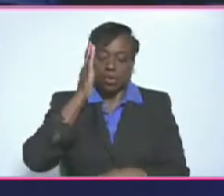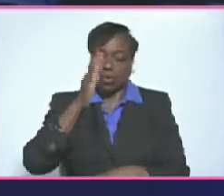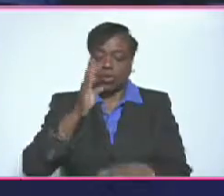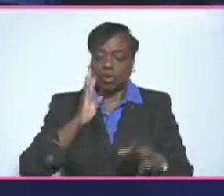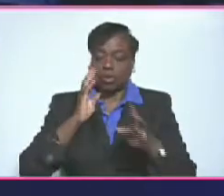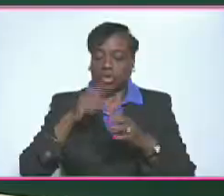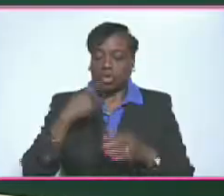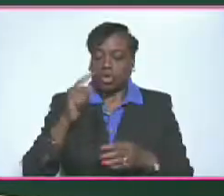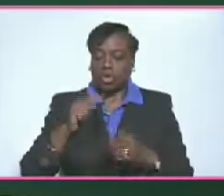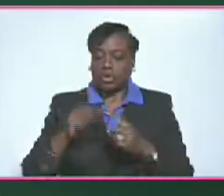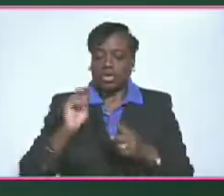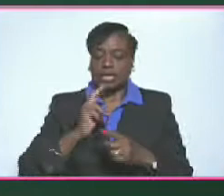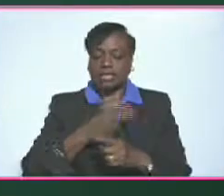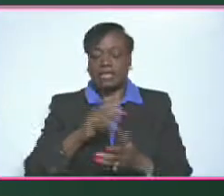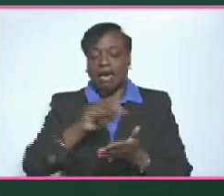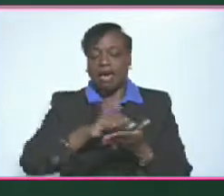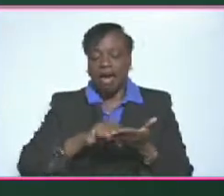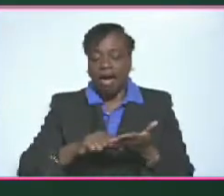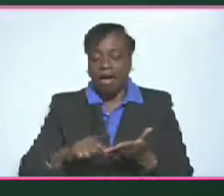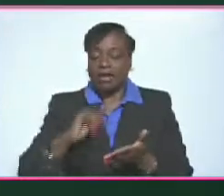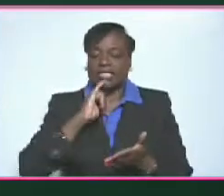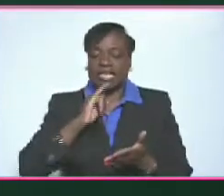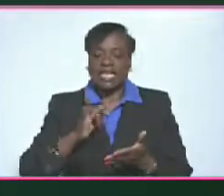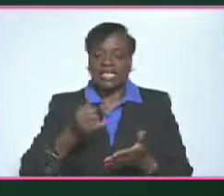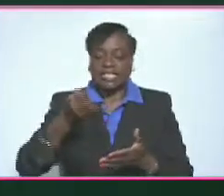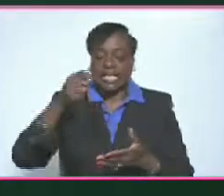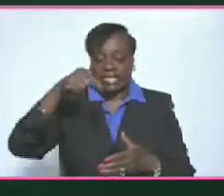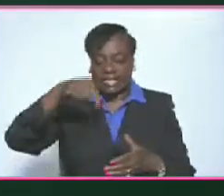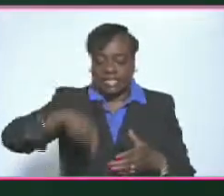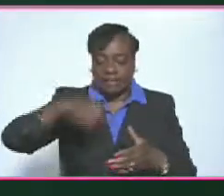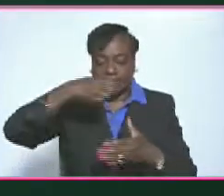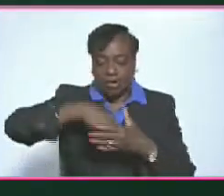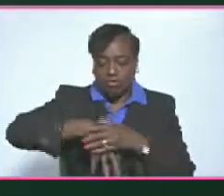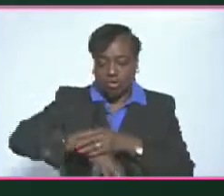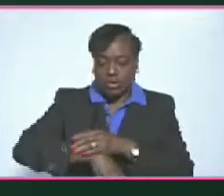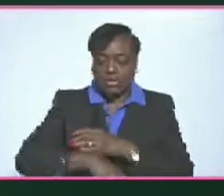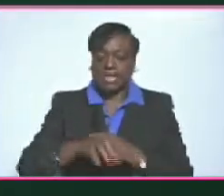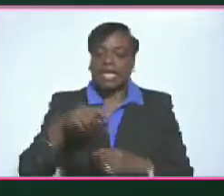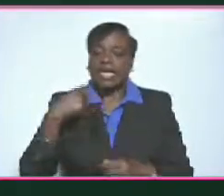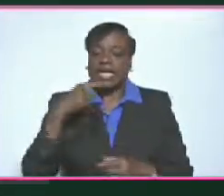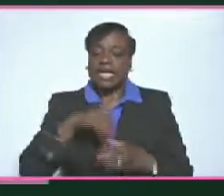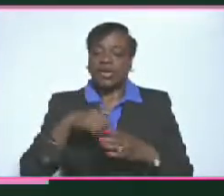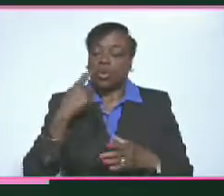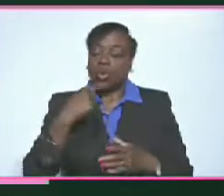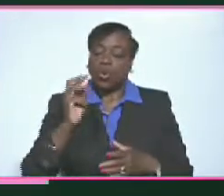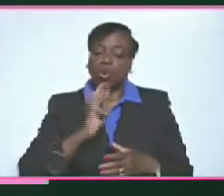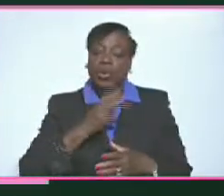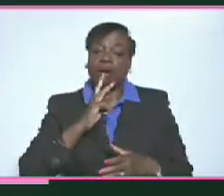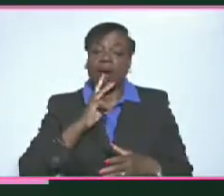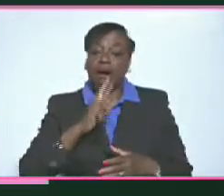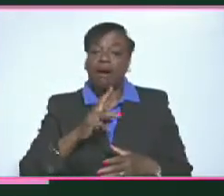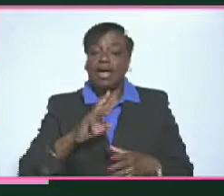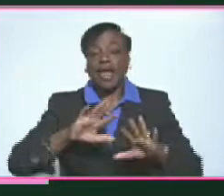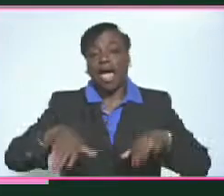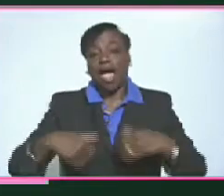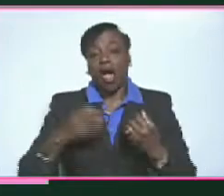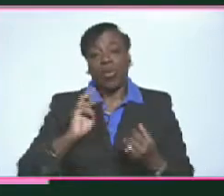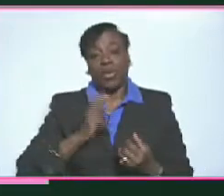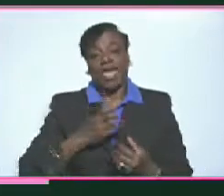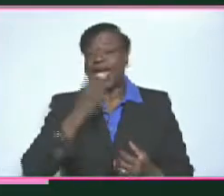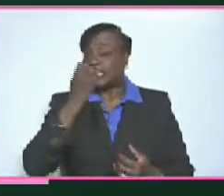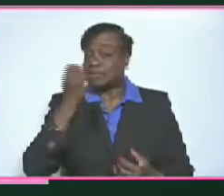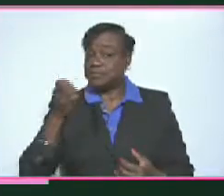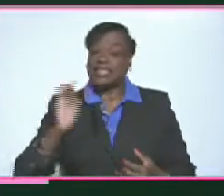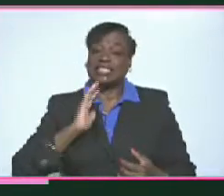Feeling. Art is deeply rooted in who we are and how we express ourselves. While officials at the National Art Gallery have a